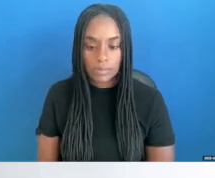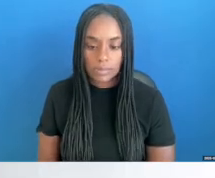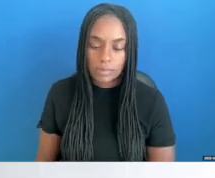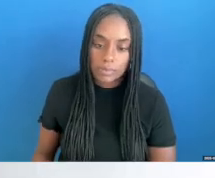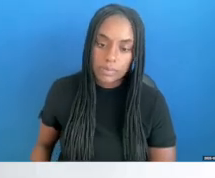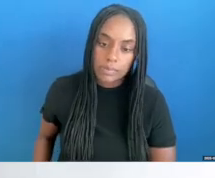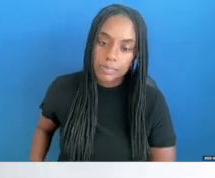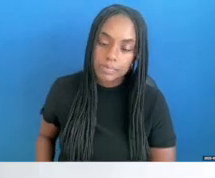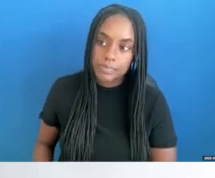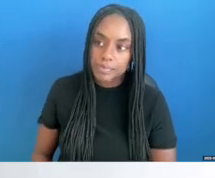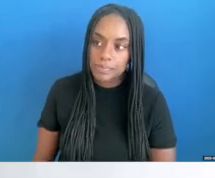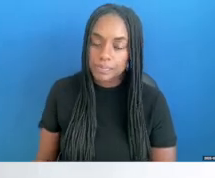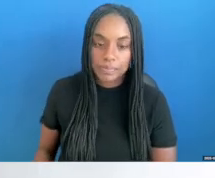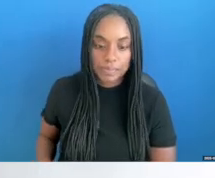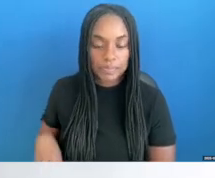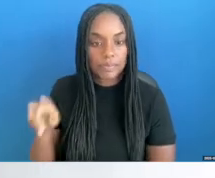Okay.